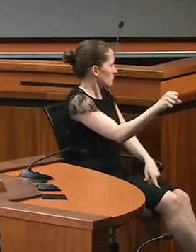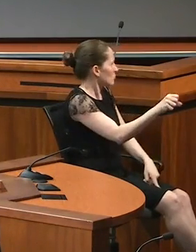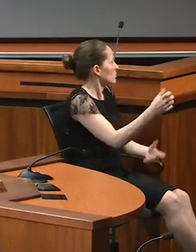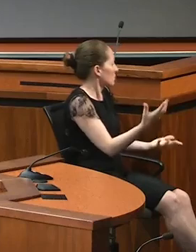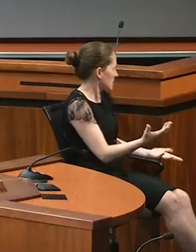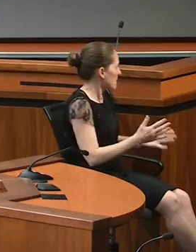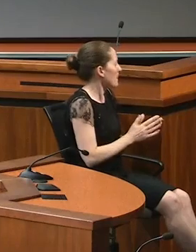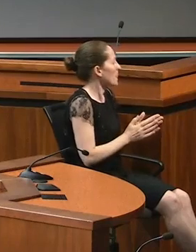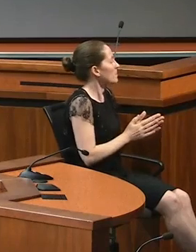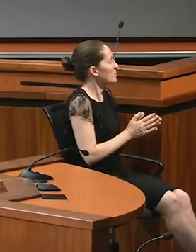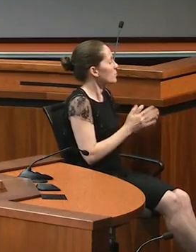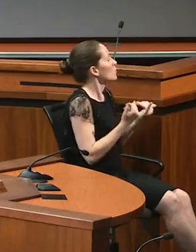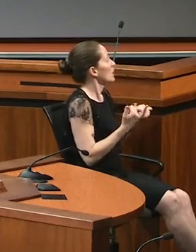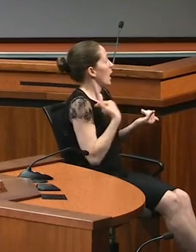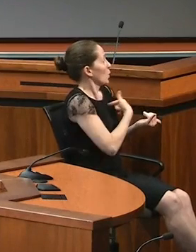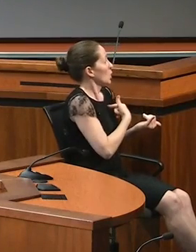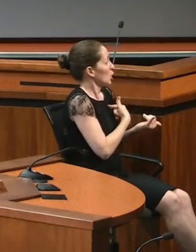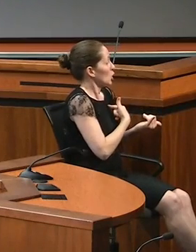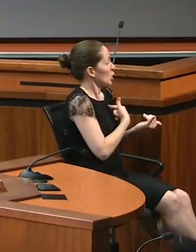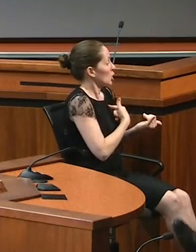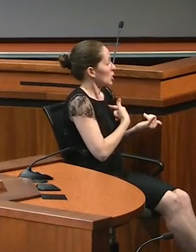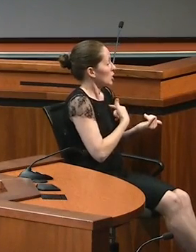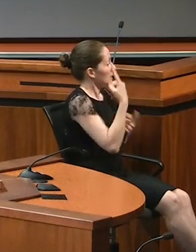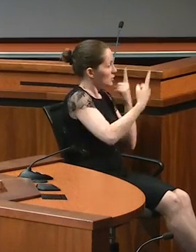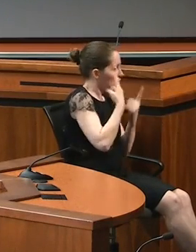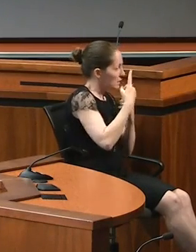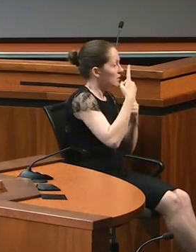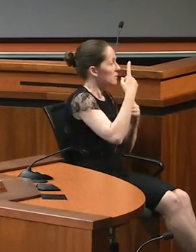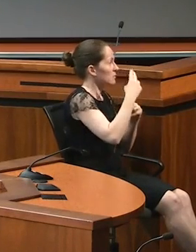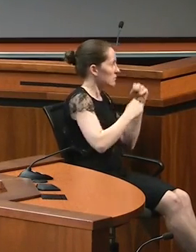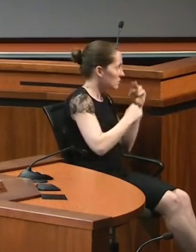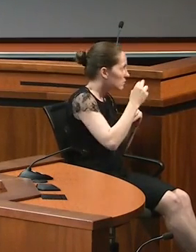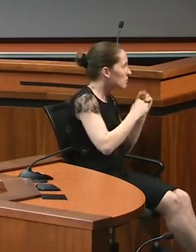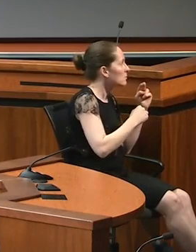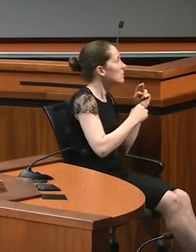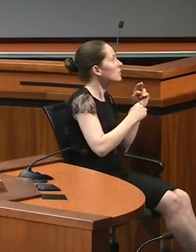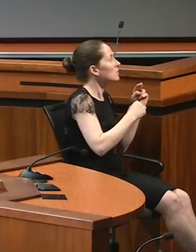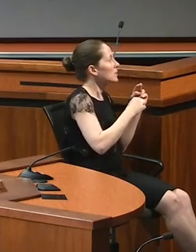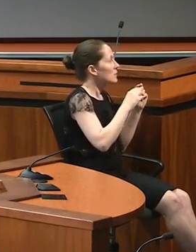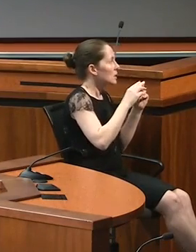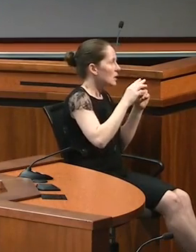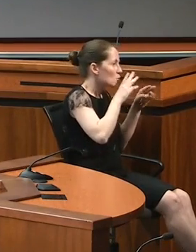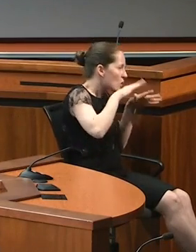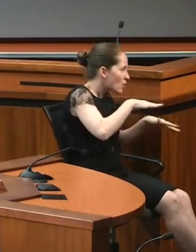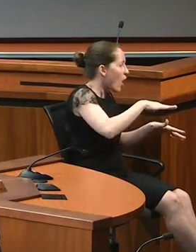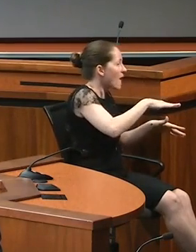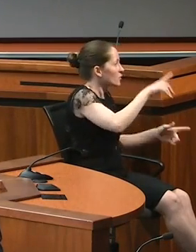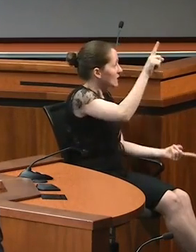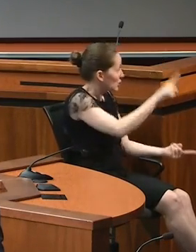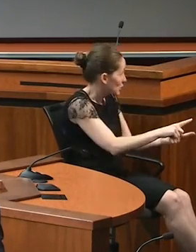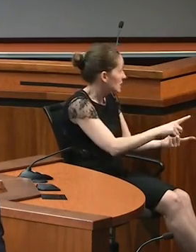at, it's all going to be geared towards smart development and reduction of runoff and doing things that can reduce existing areas from running